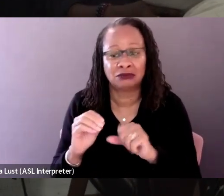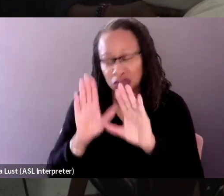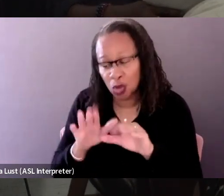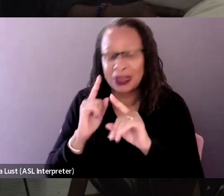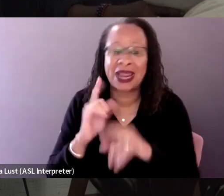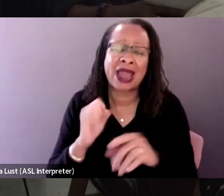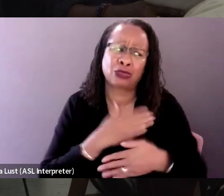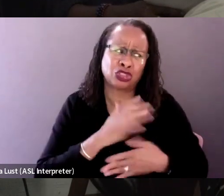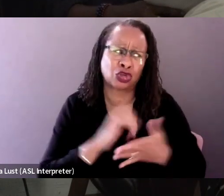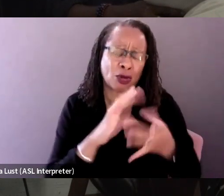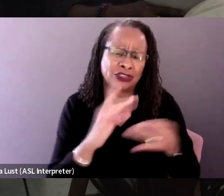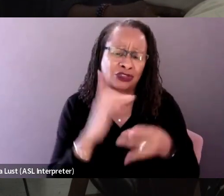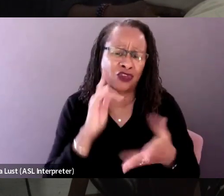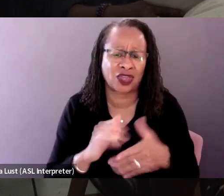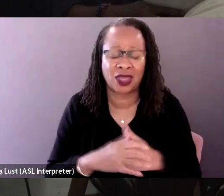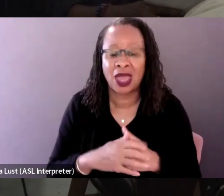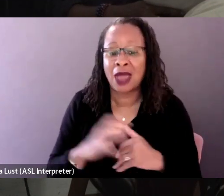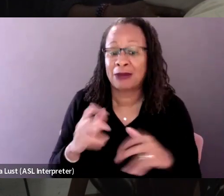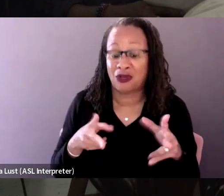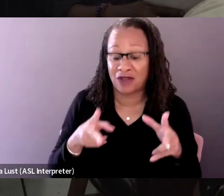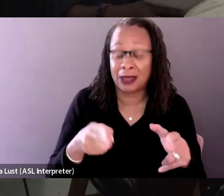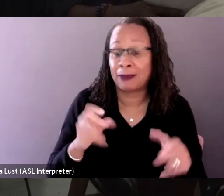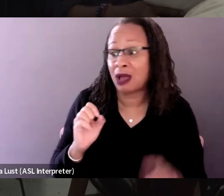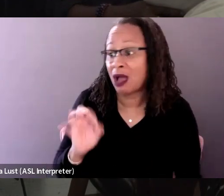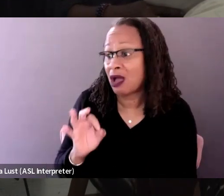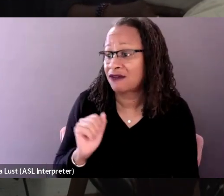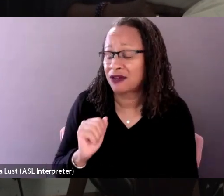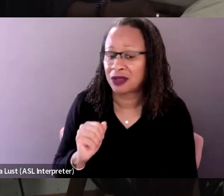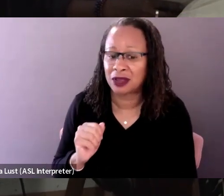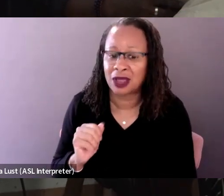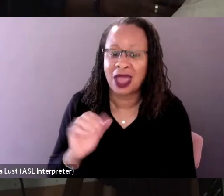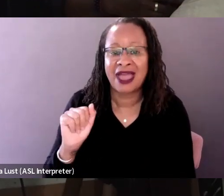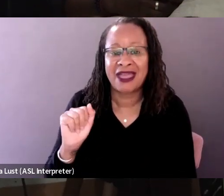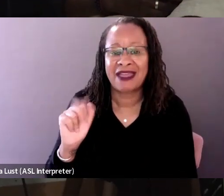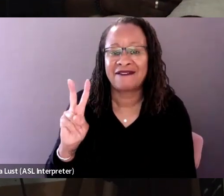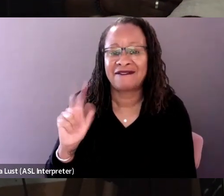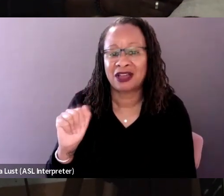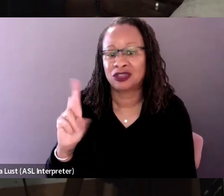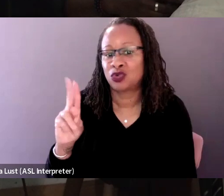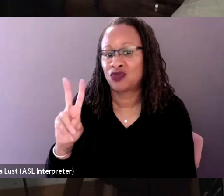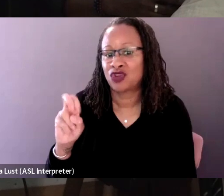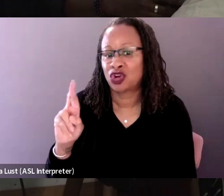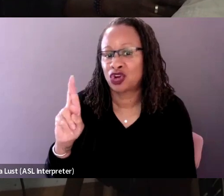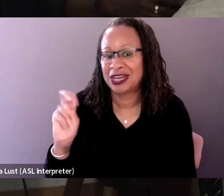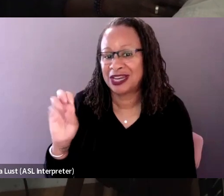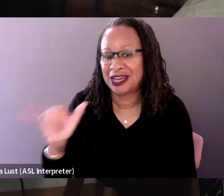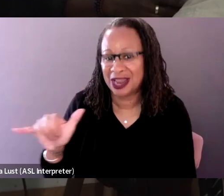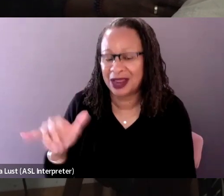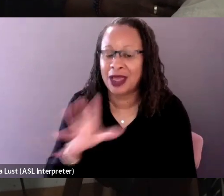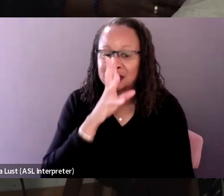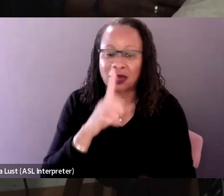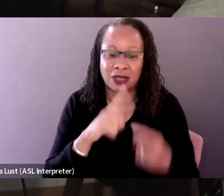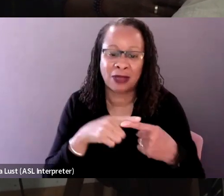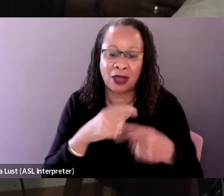was a clip of Ava DuVernay and Oprah talking about like making a movie based on Mavis Beacon, and Amanda